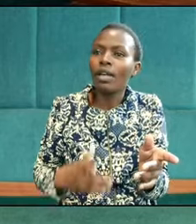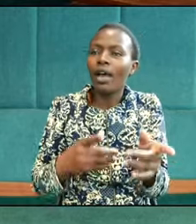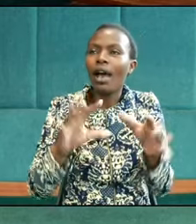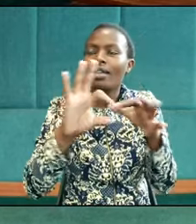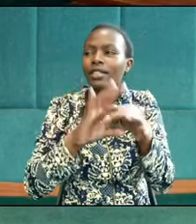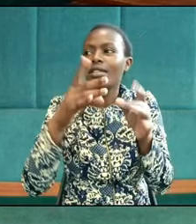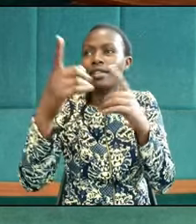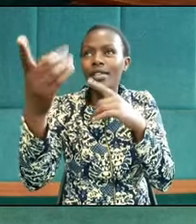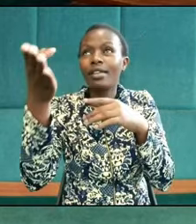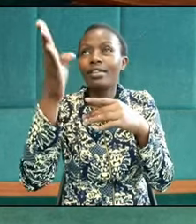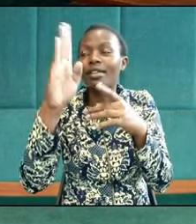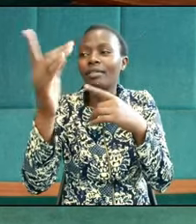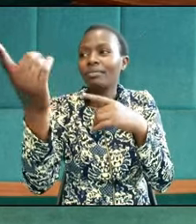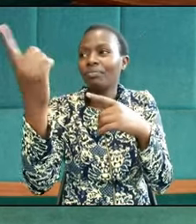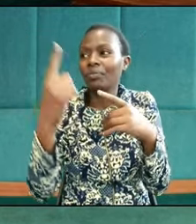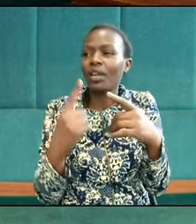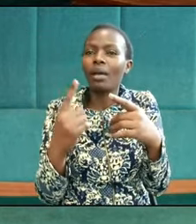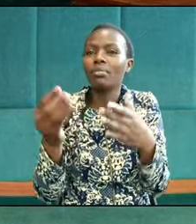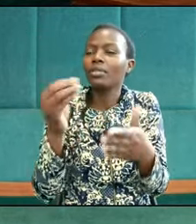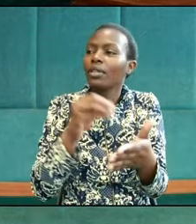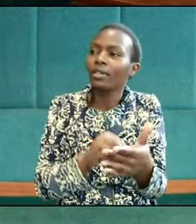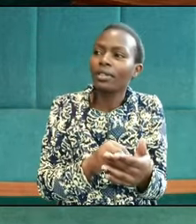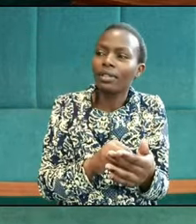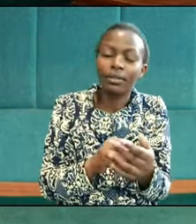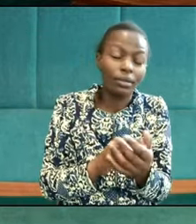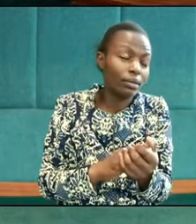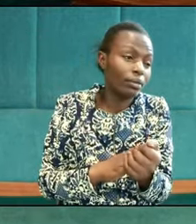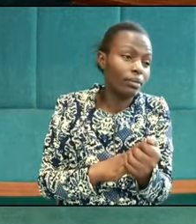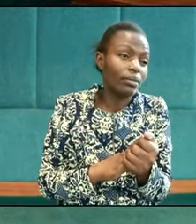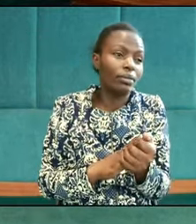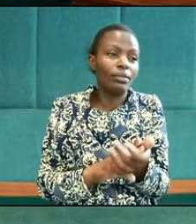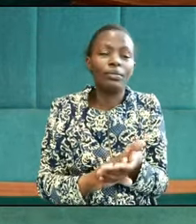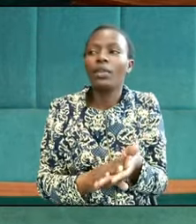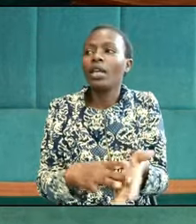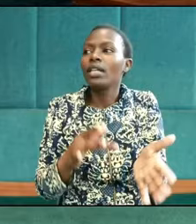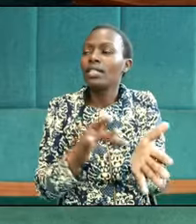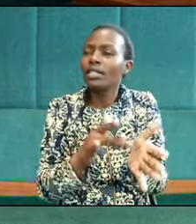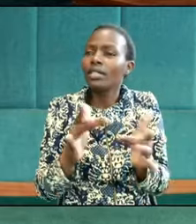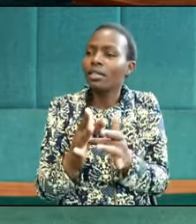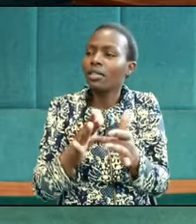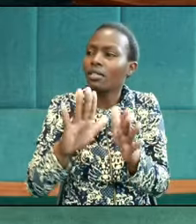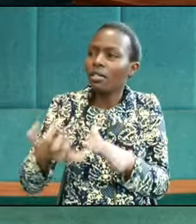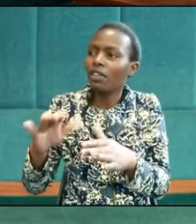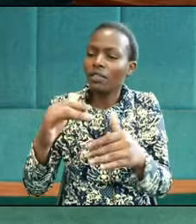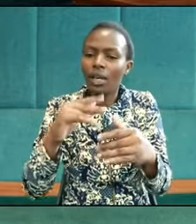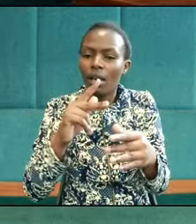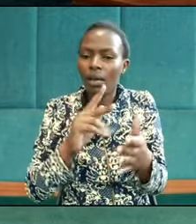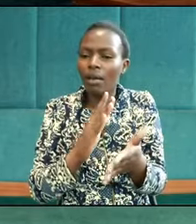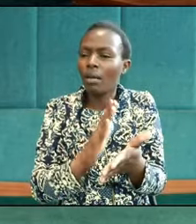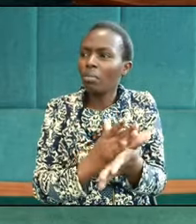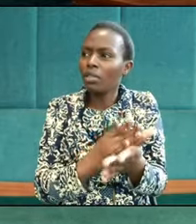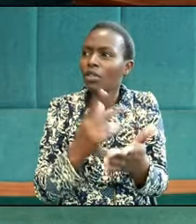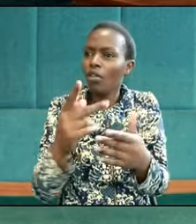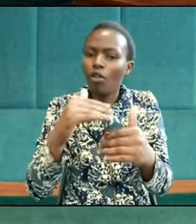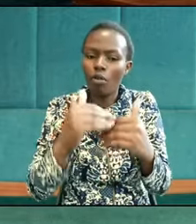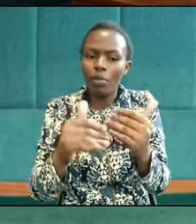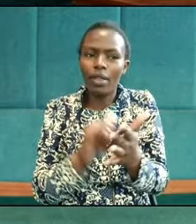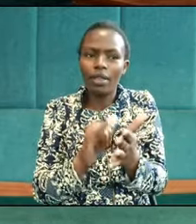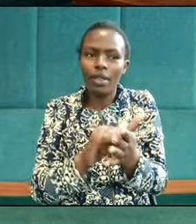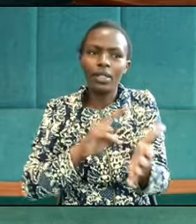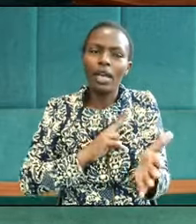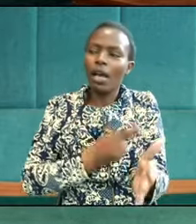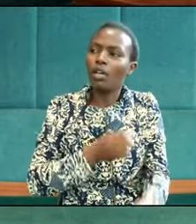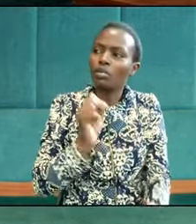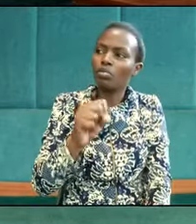comes. Gracie, I was just wondering, is Jesus really a piece of bread that we can eat? Well, that's a very good question,